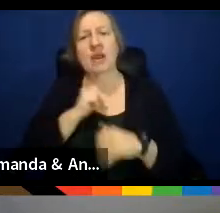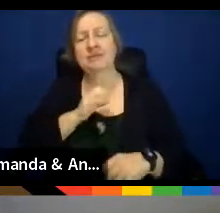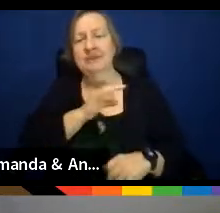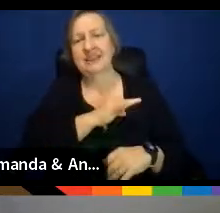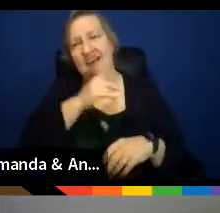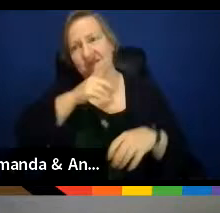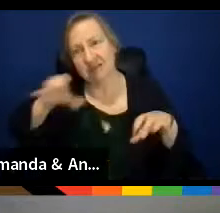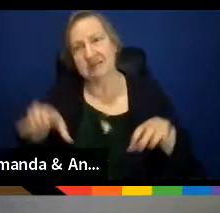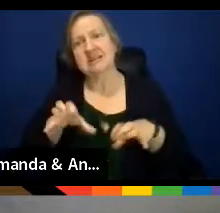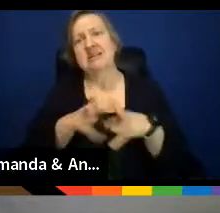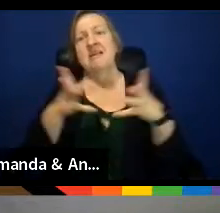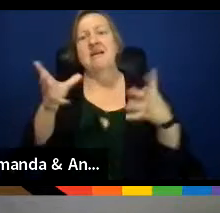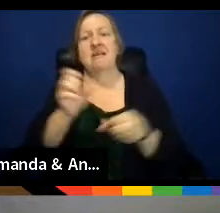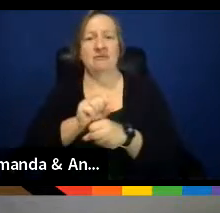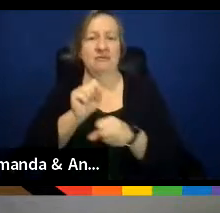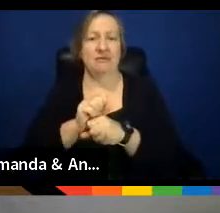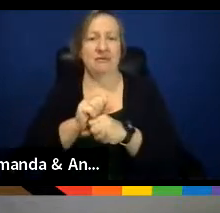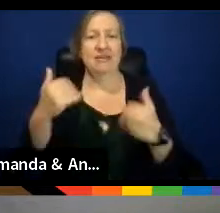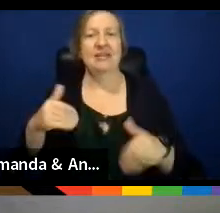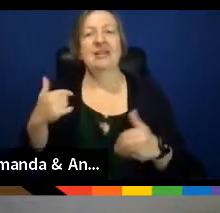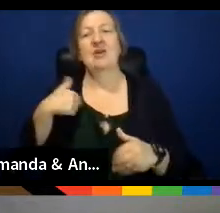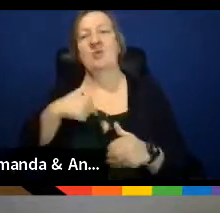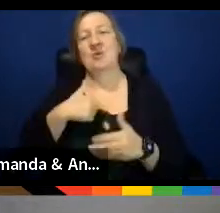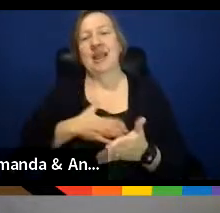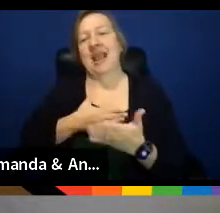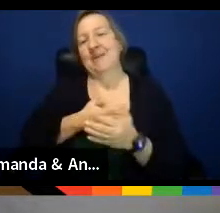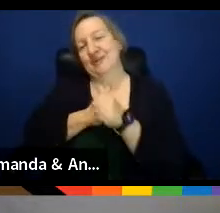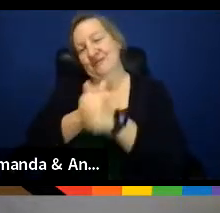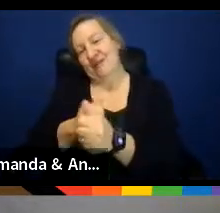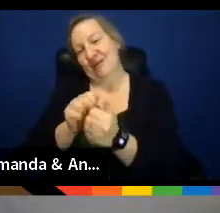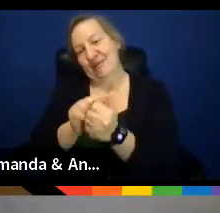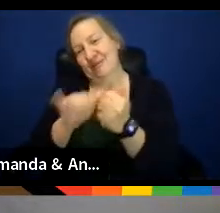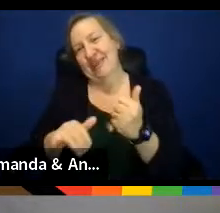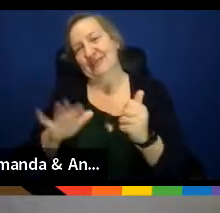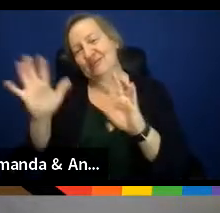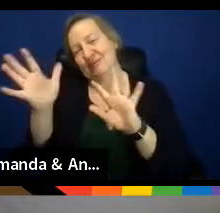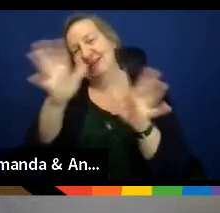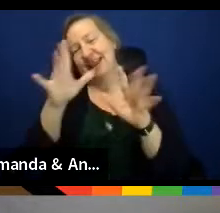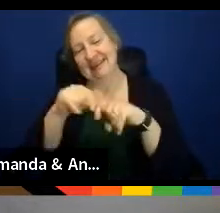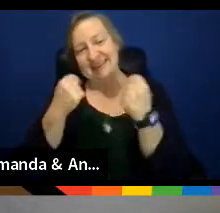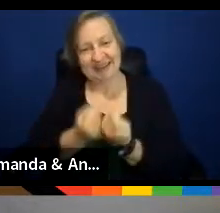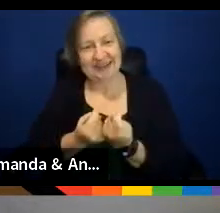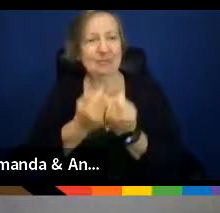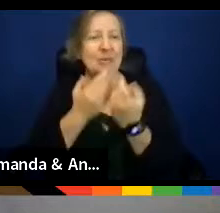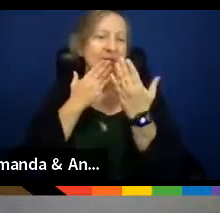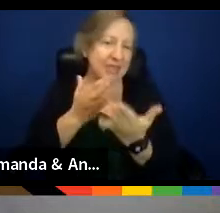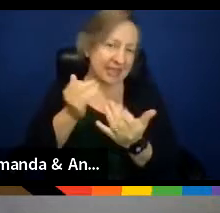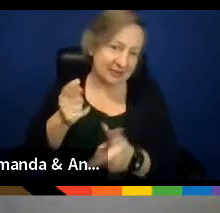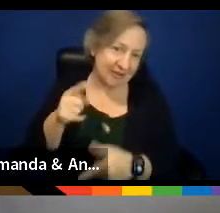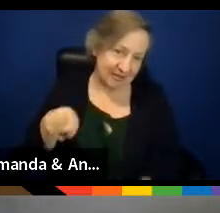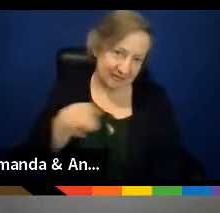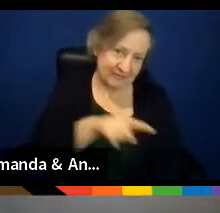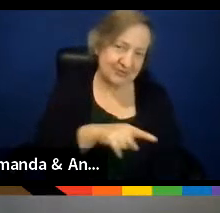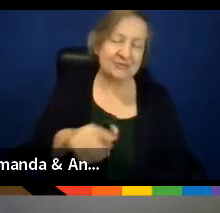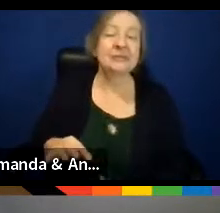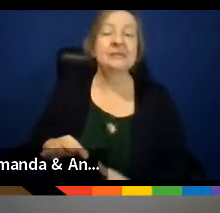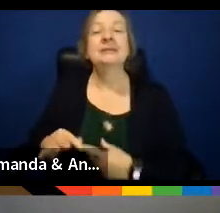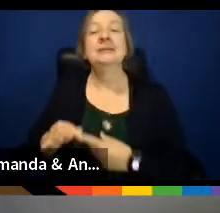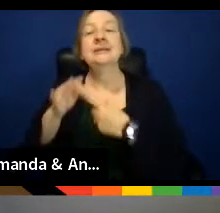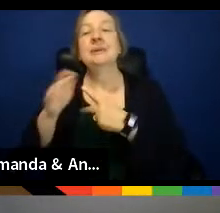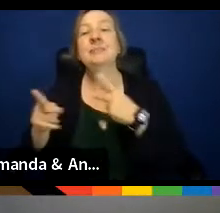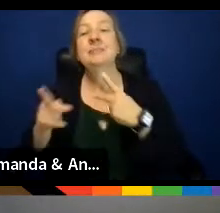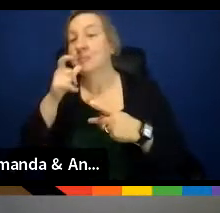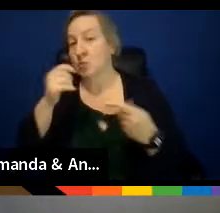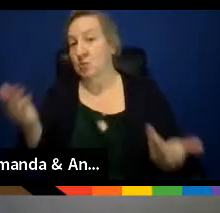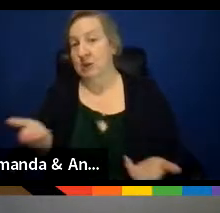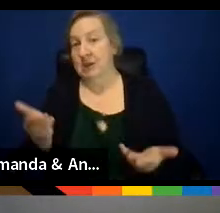we're happy to kind of follow right along. So anyway, yay, team. Thank you all, especially those who've been with the group